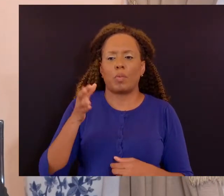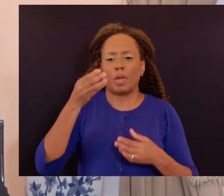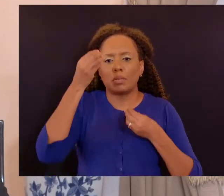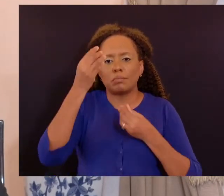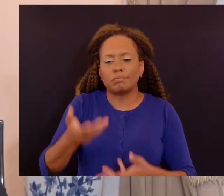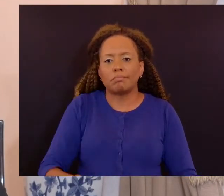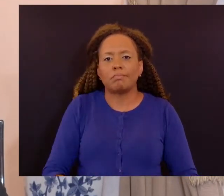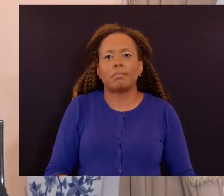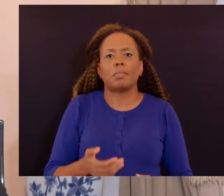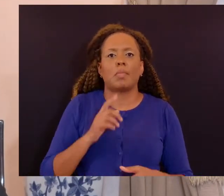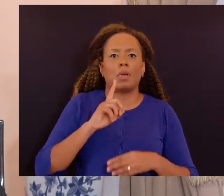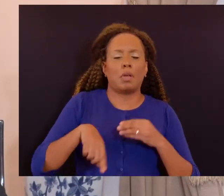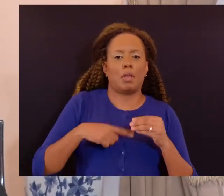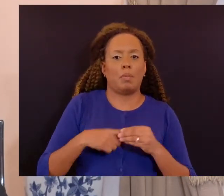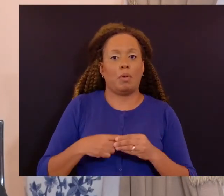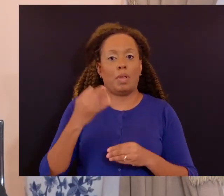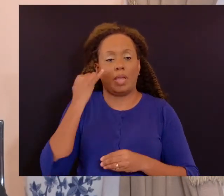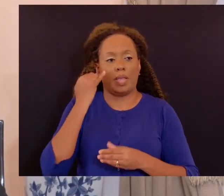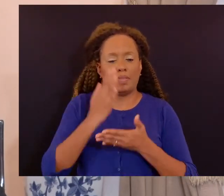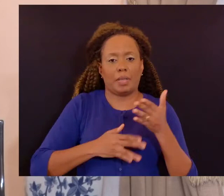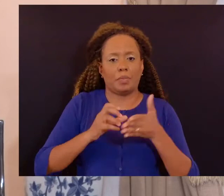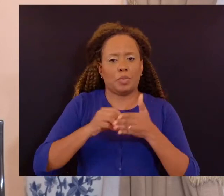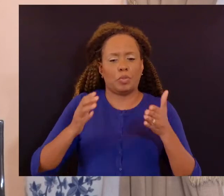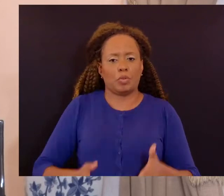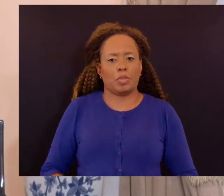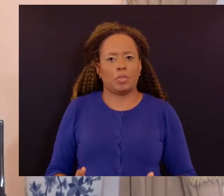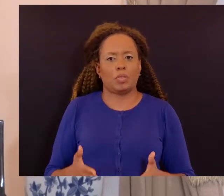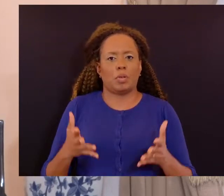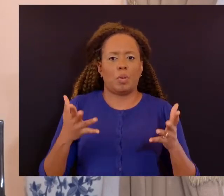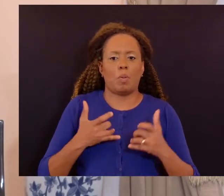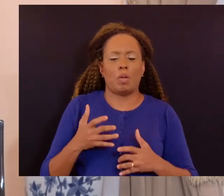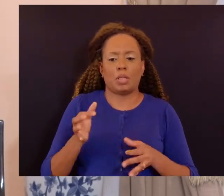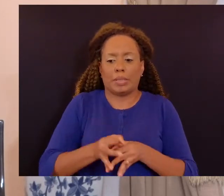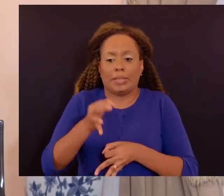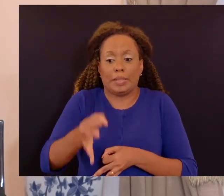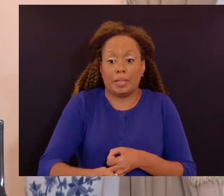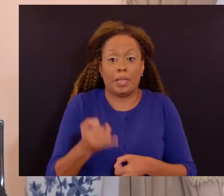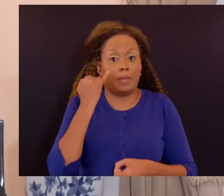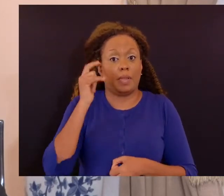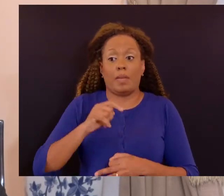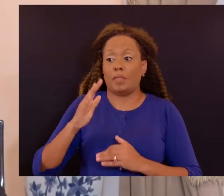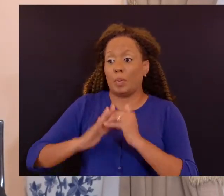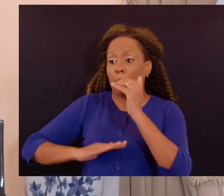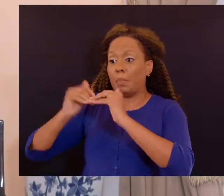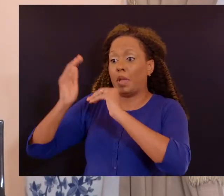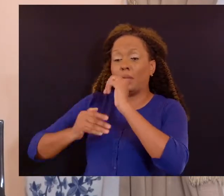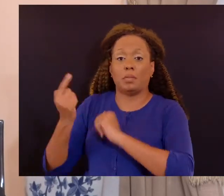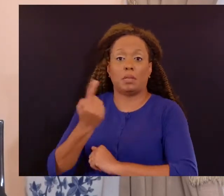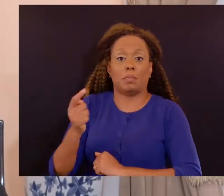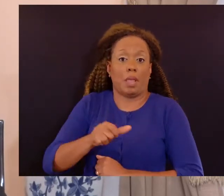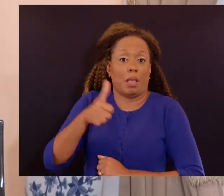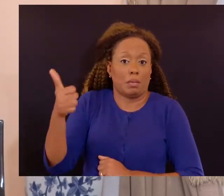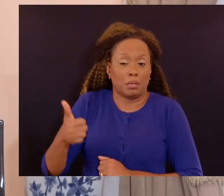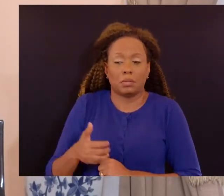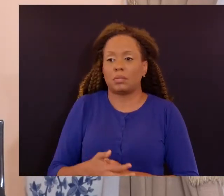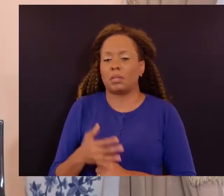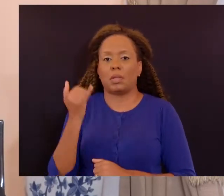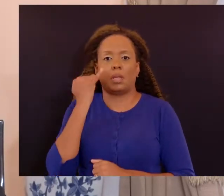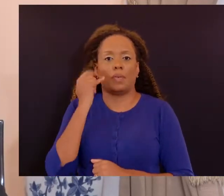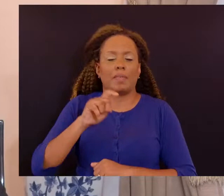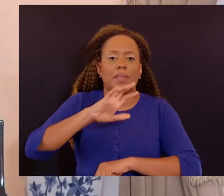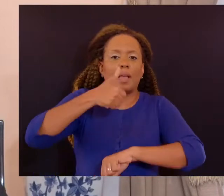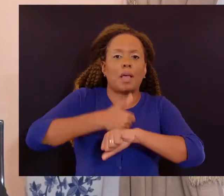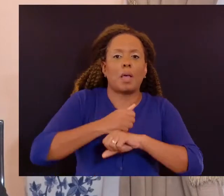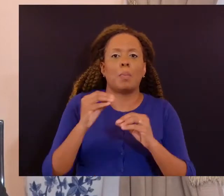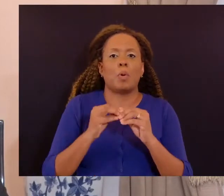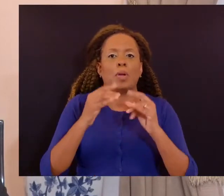what provisions we will make. I think if we have to build temporary structures, we will do so. If we have to utilize more tents, because many of the tents, truthfully,